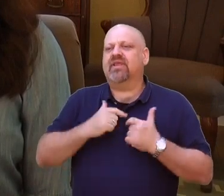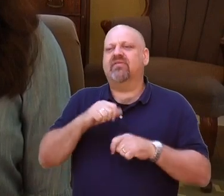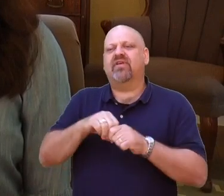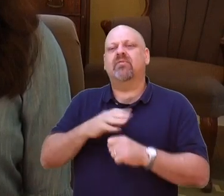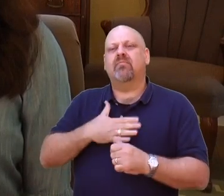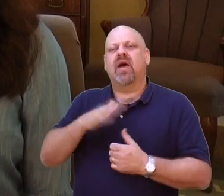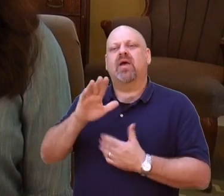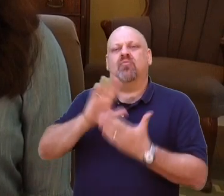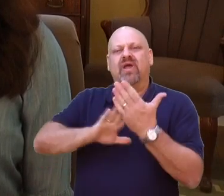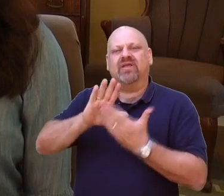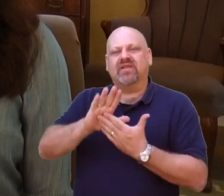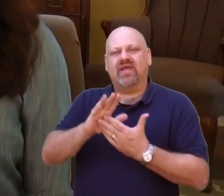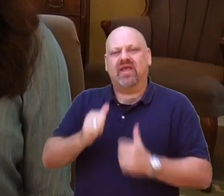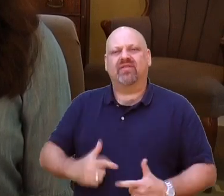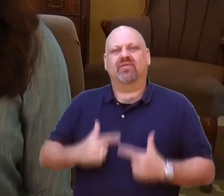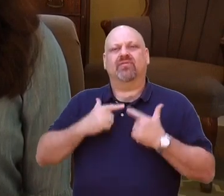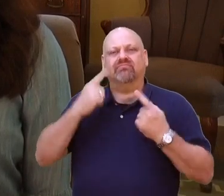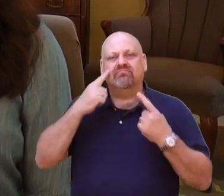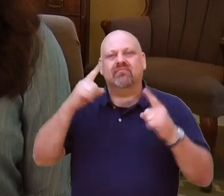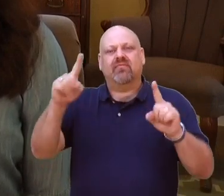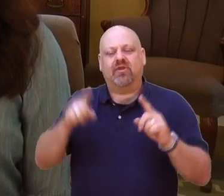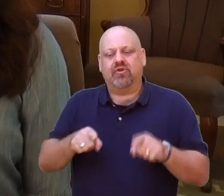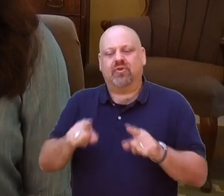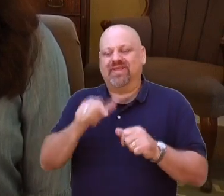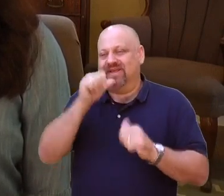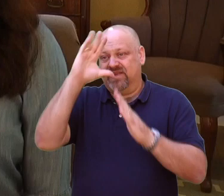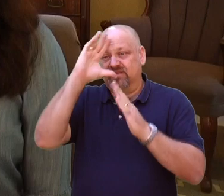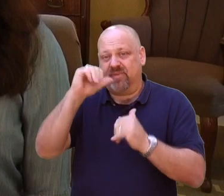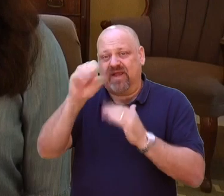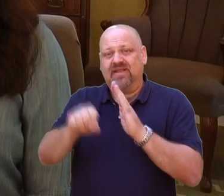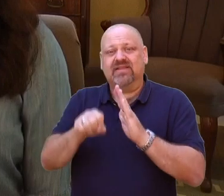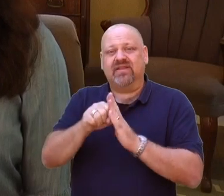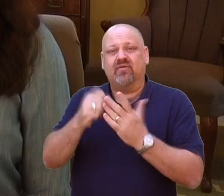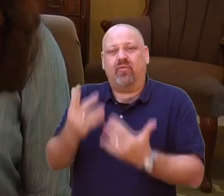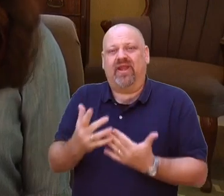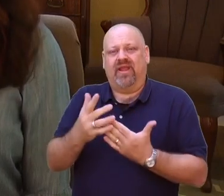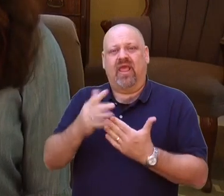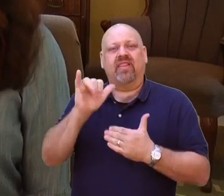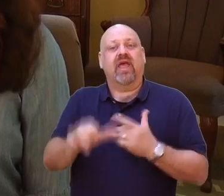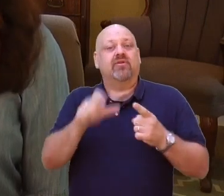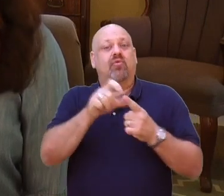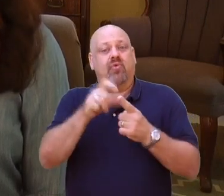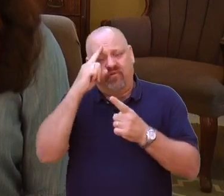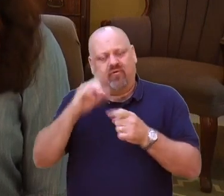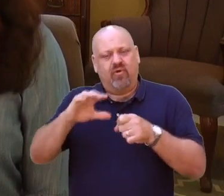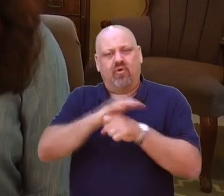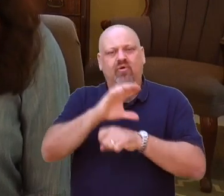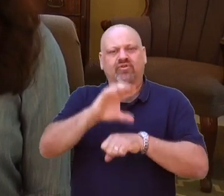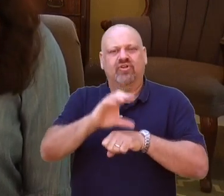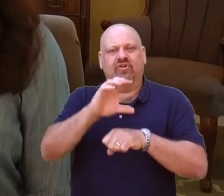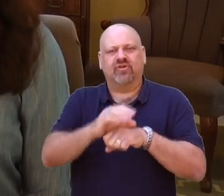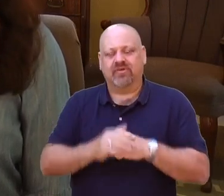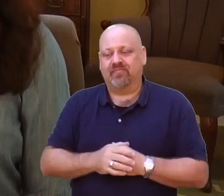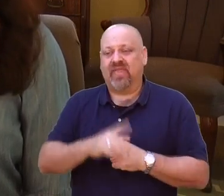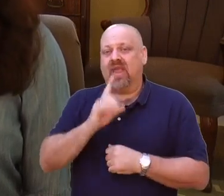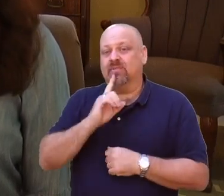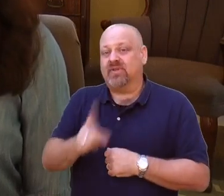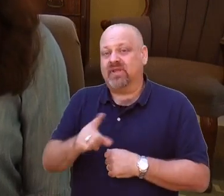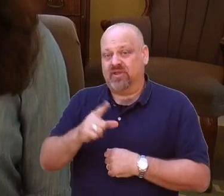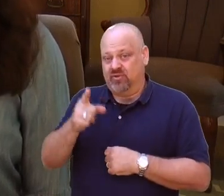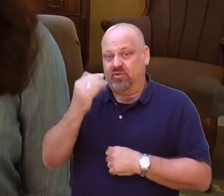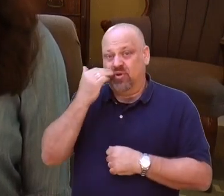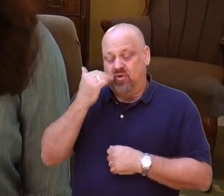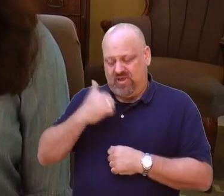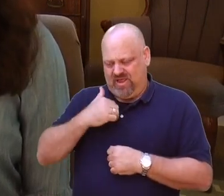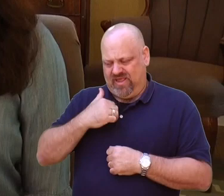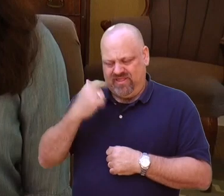"I know the plans I have for you. So just abide in my presence and thrive during this